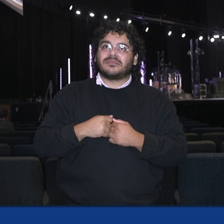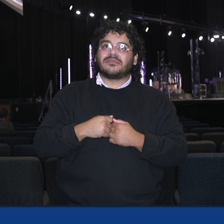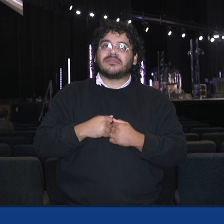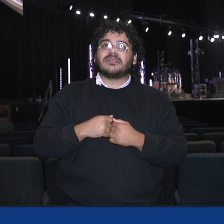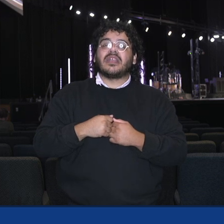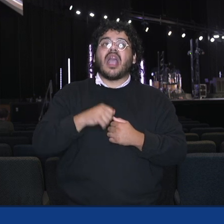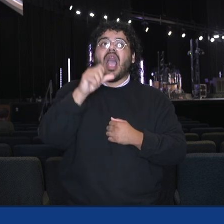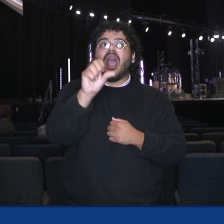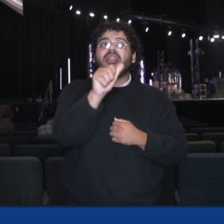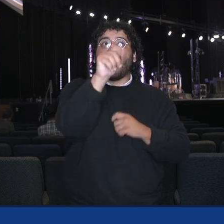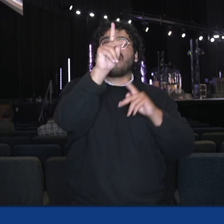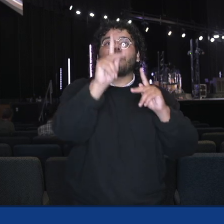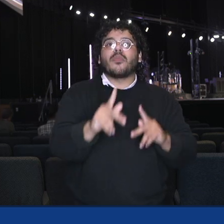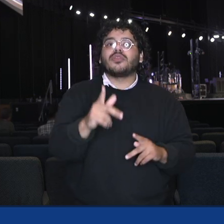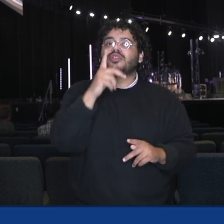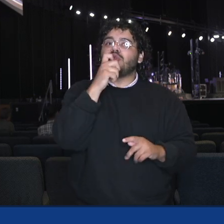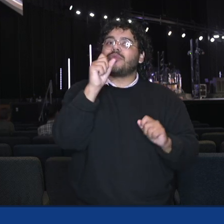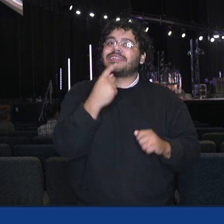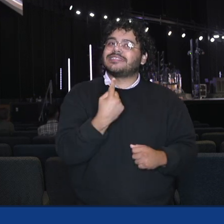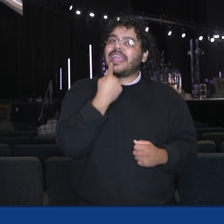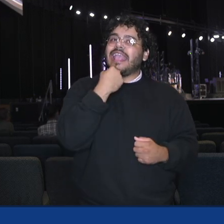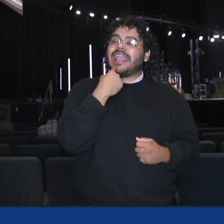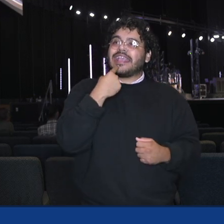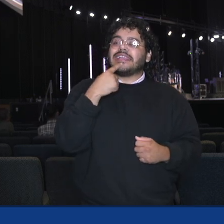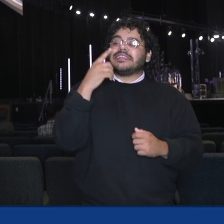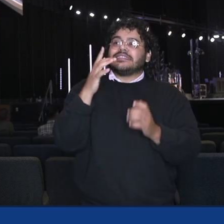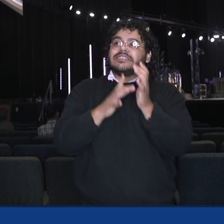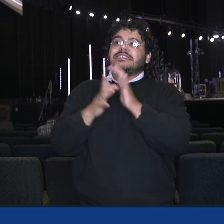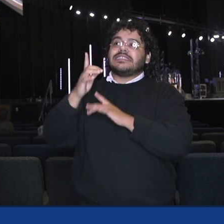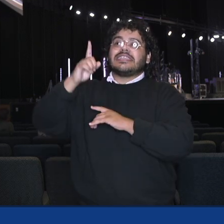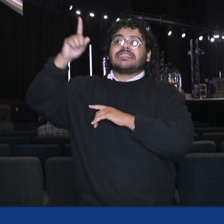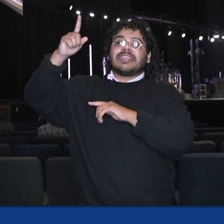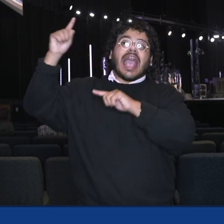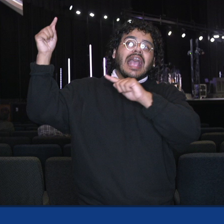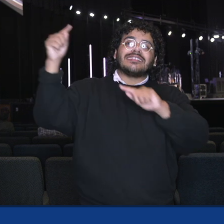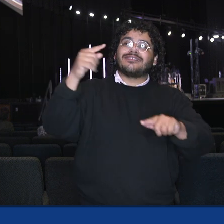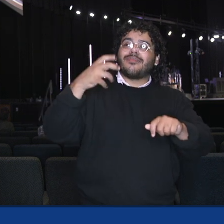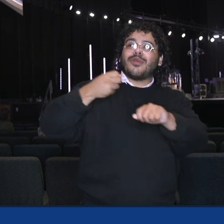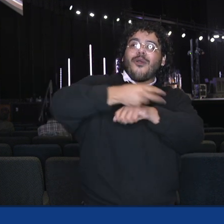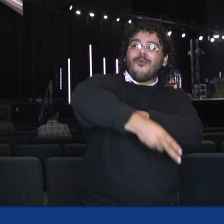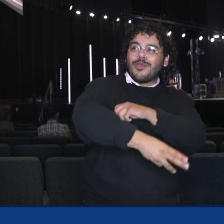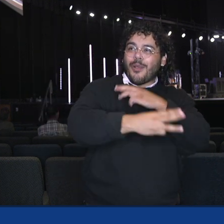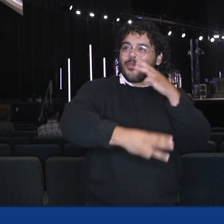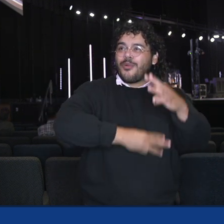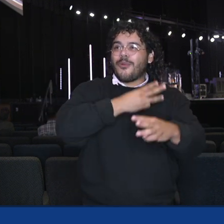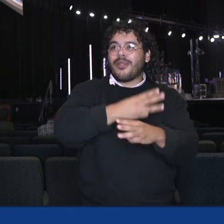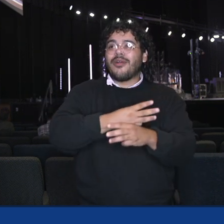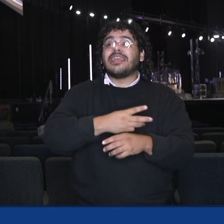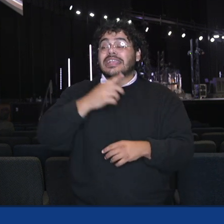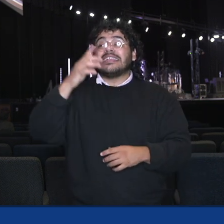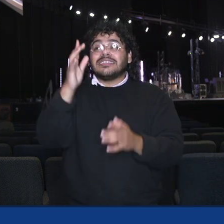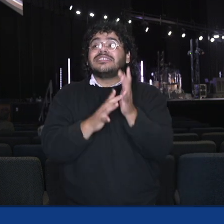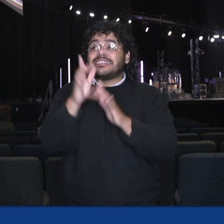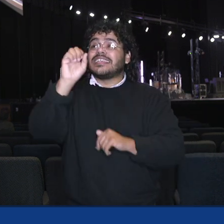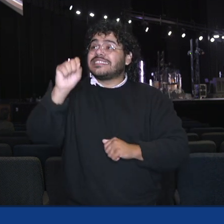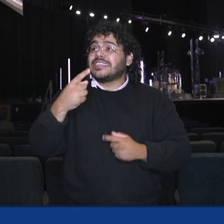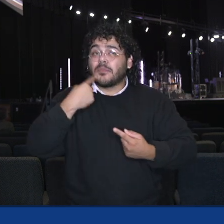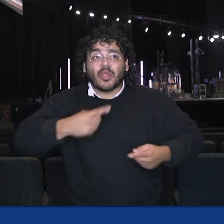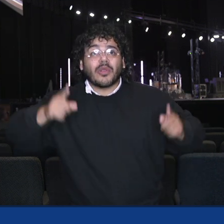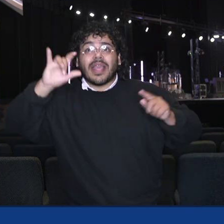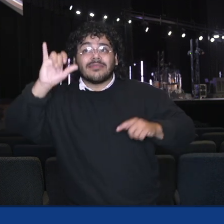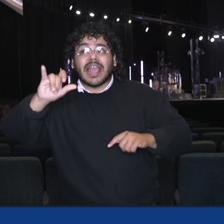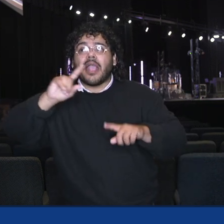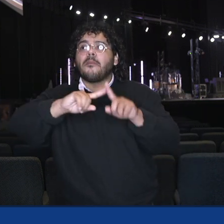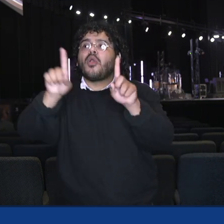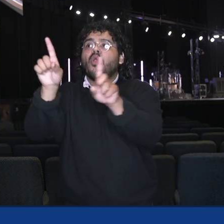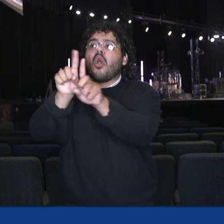world. And not only does Jesus proclaim that, he demonstrates it